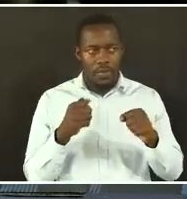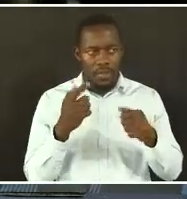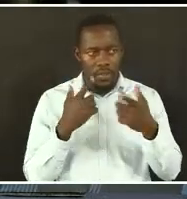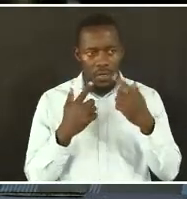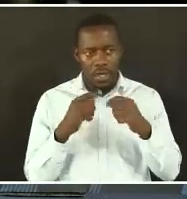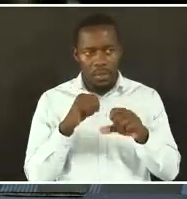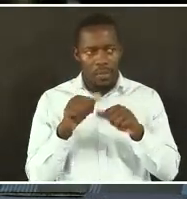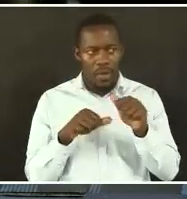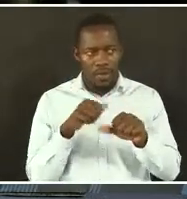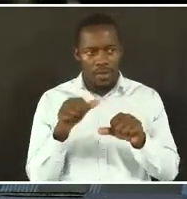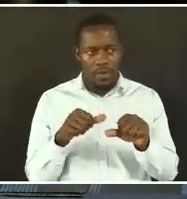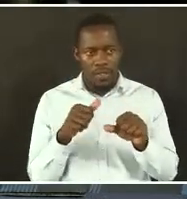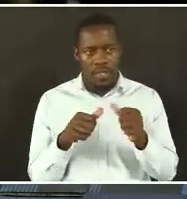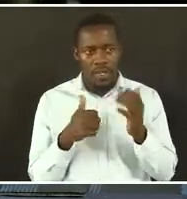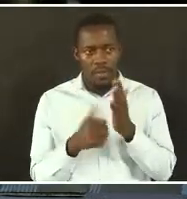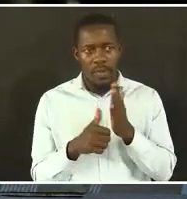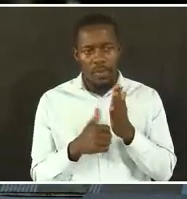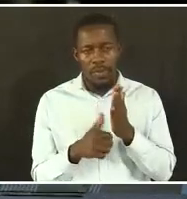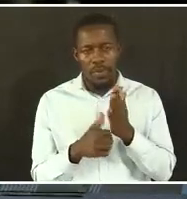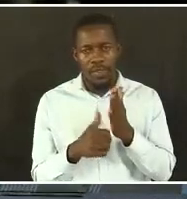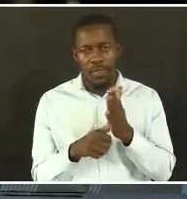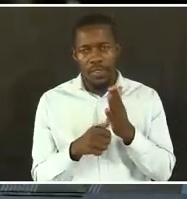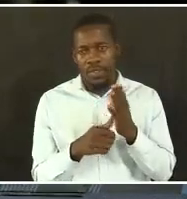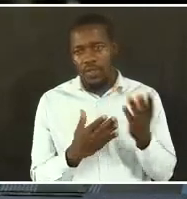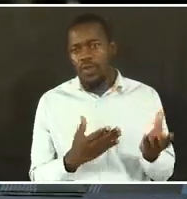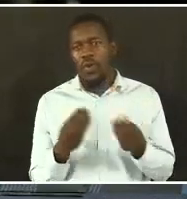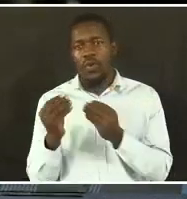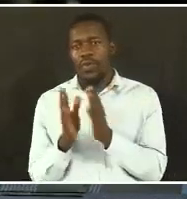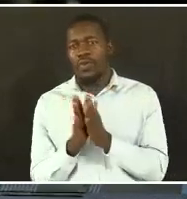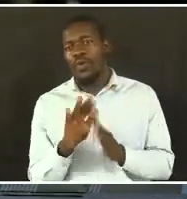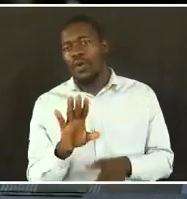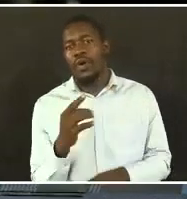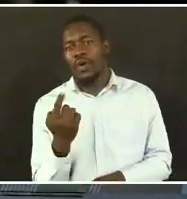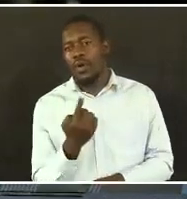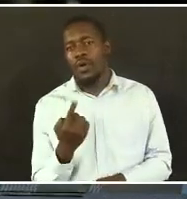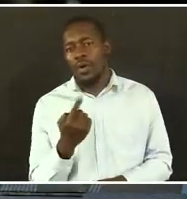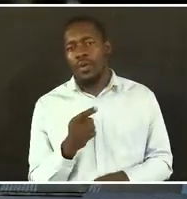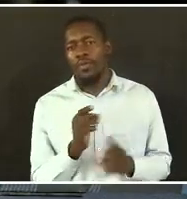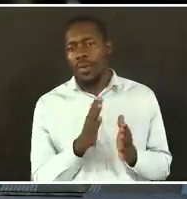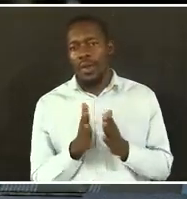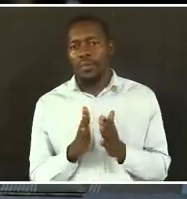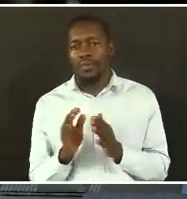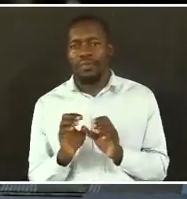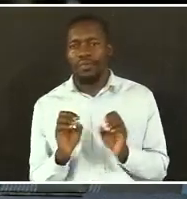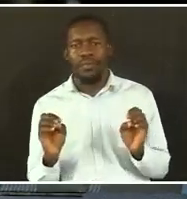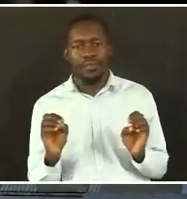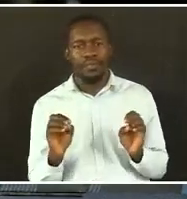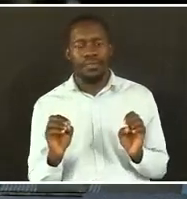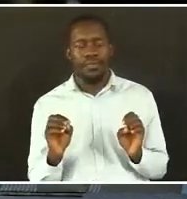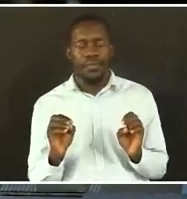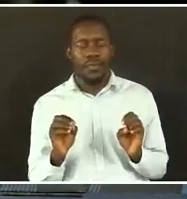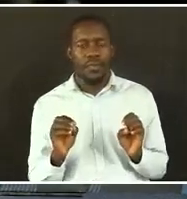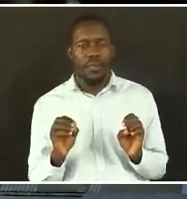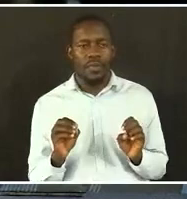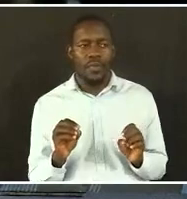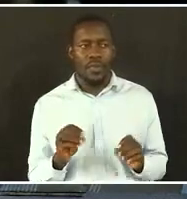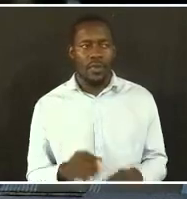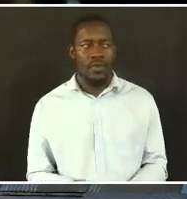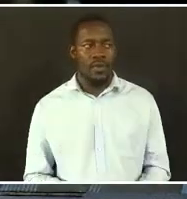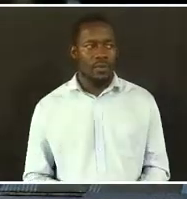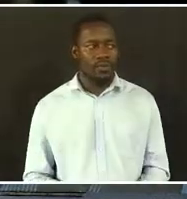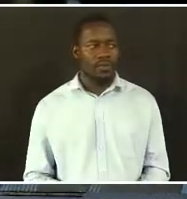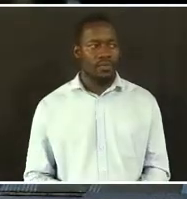them. So don't go with a plan, and yet that is not their plan. So allow them to be who they are. Another principle that